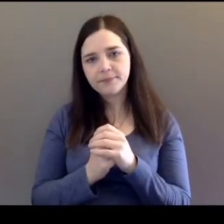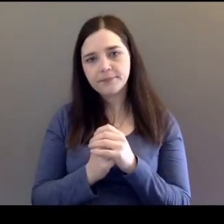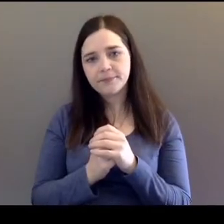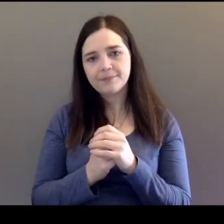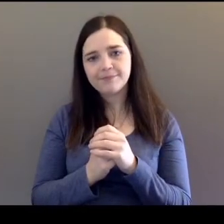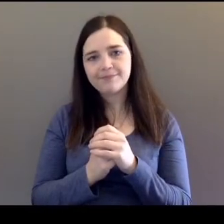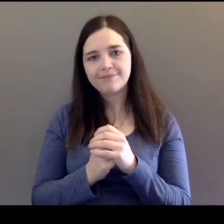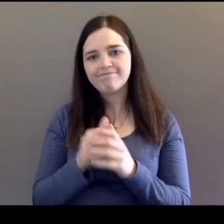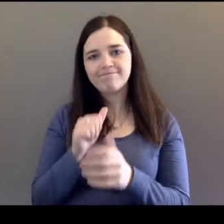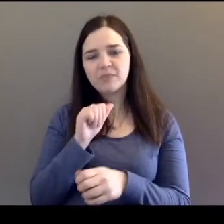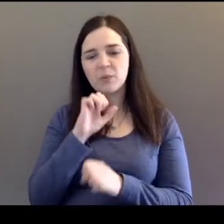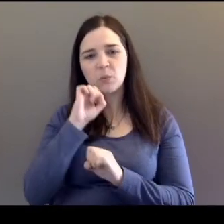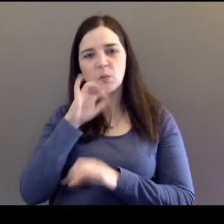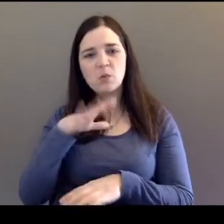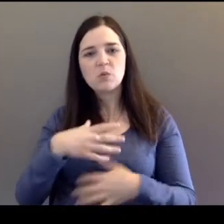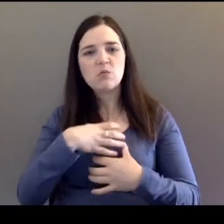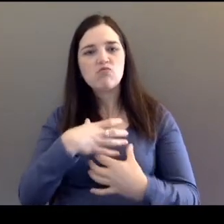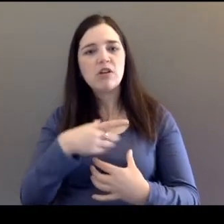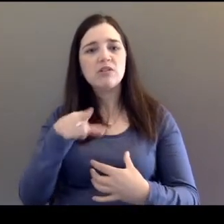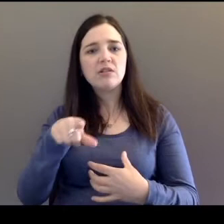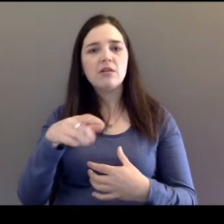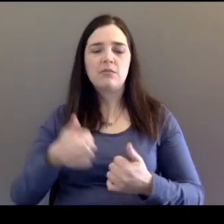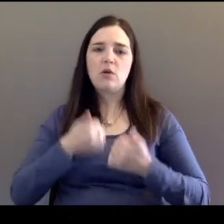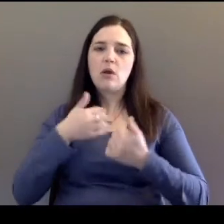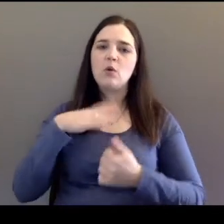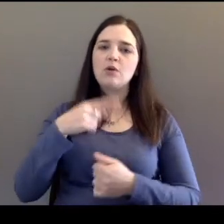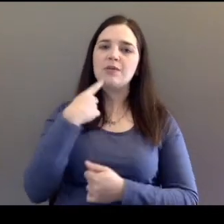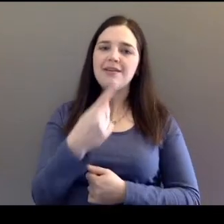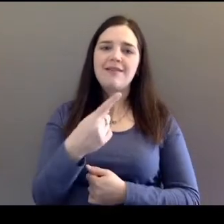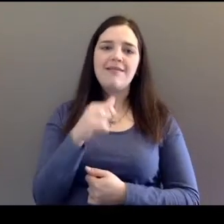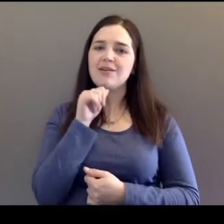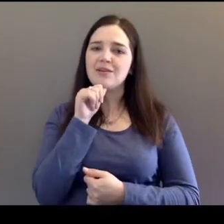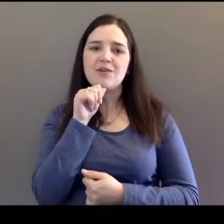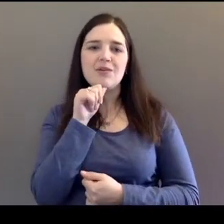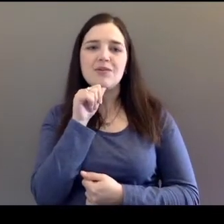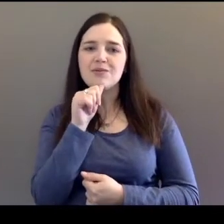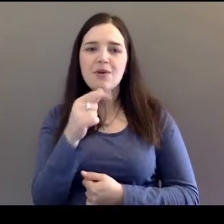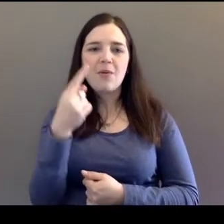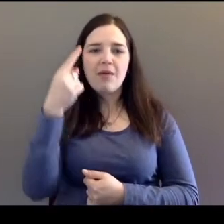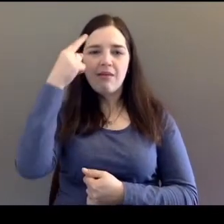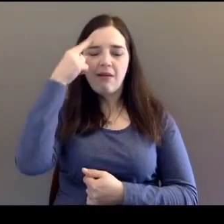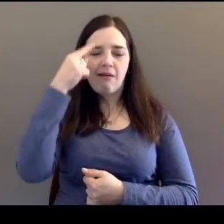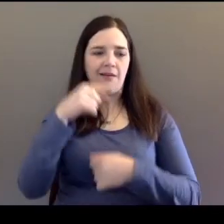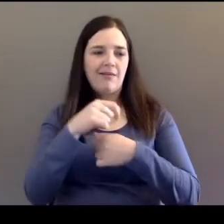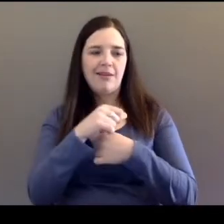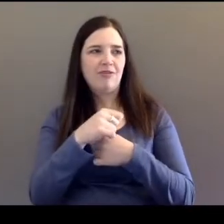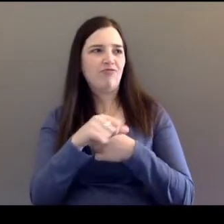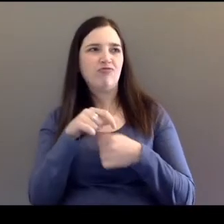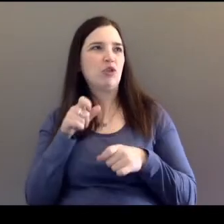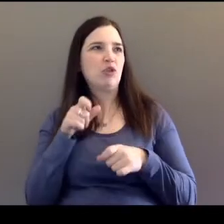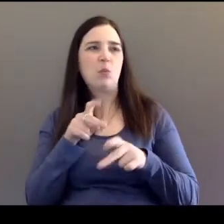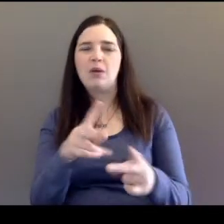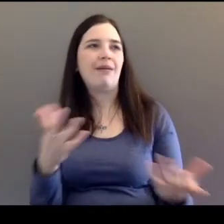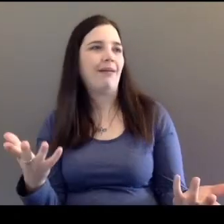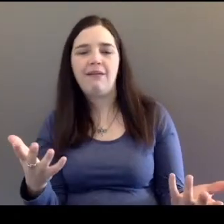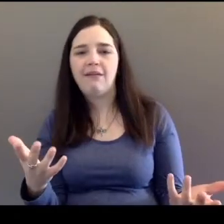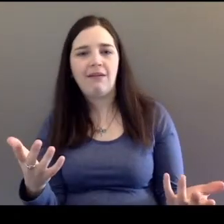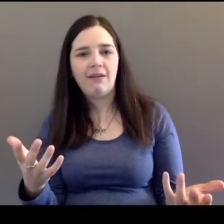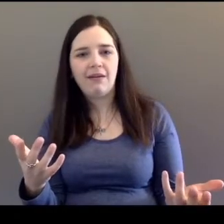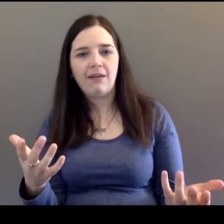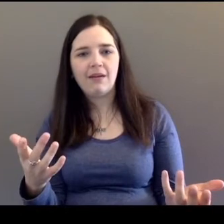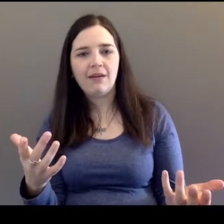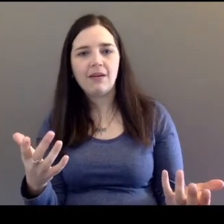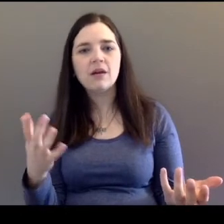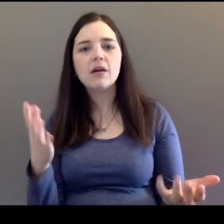Well, it's not going to surprise you this morning that I want to say that's not what we think as Christians at all, but rather